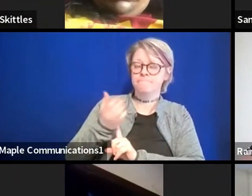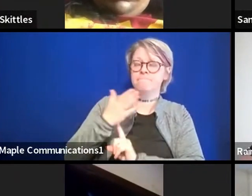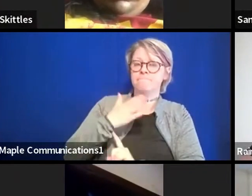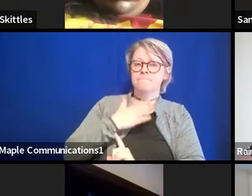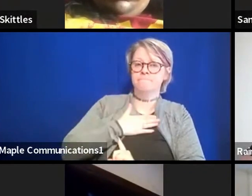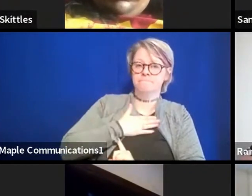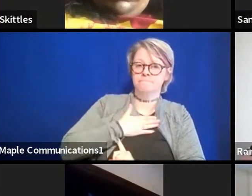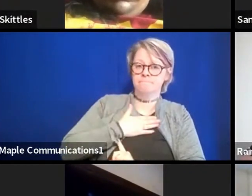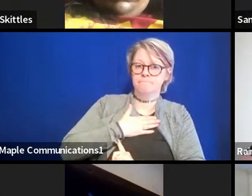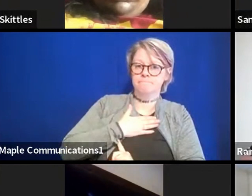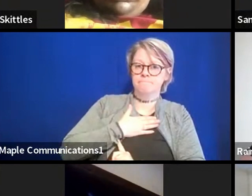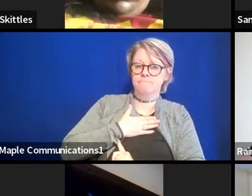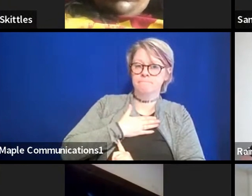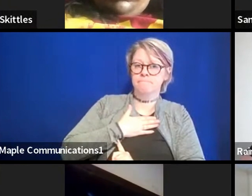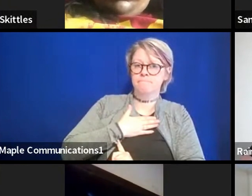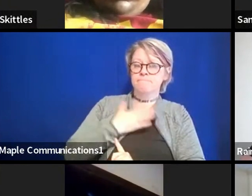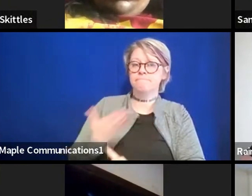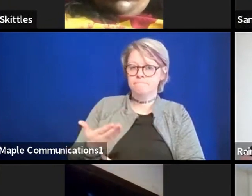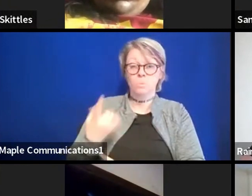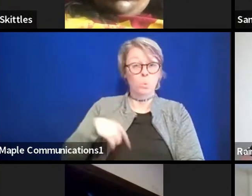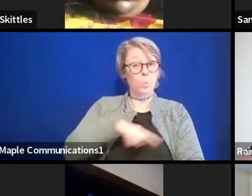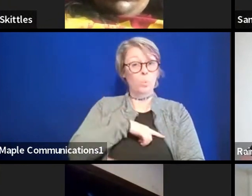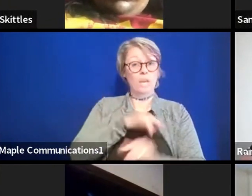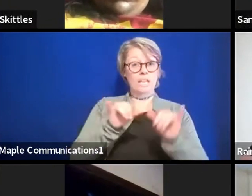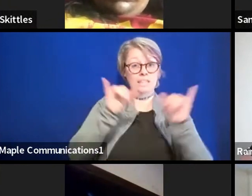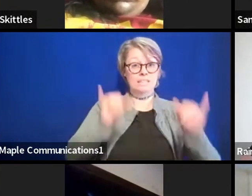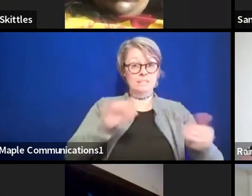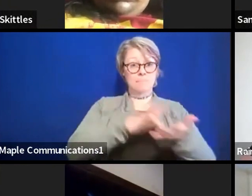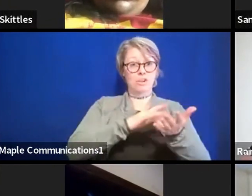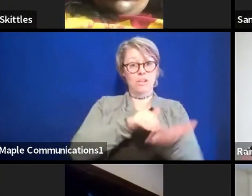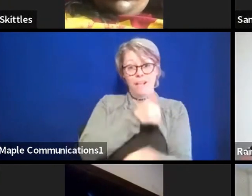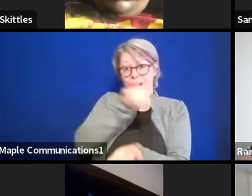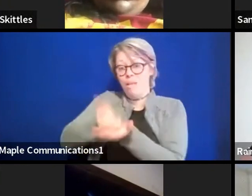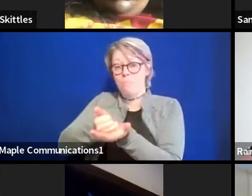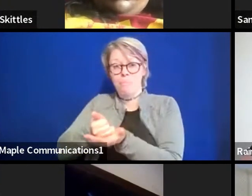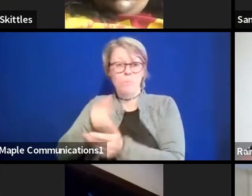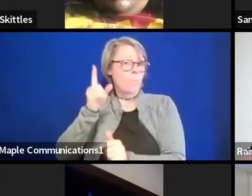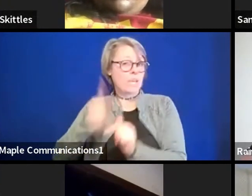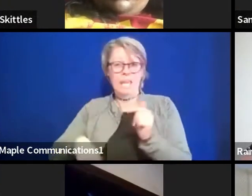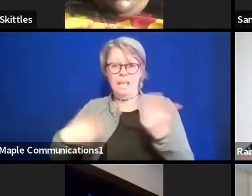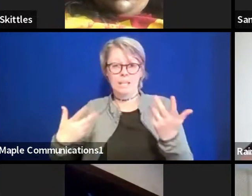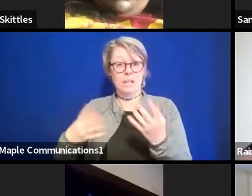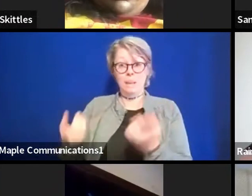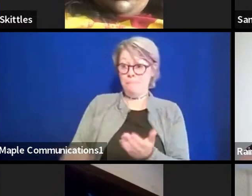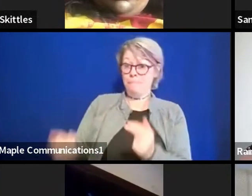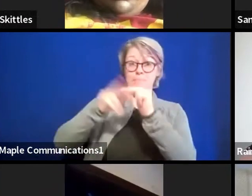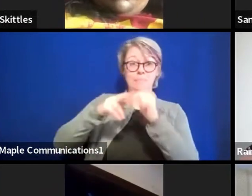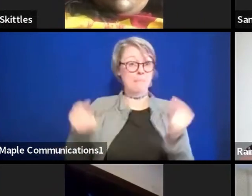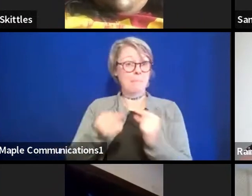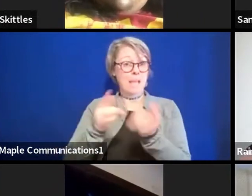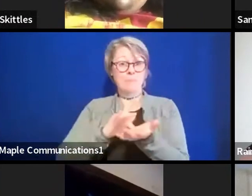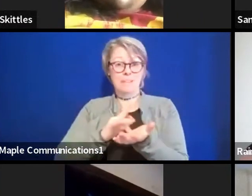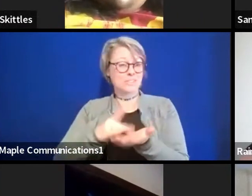can't help you anymore. We've given you all the pain medication we can